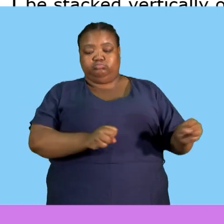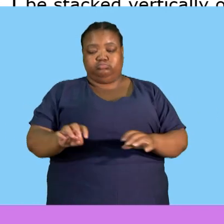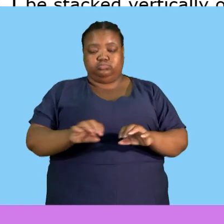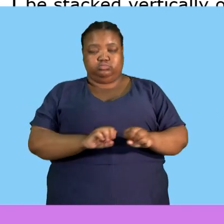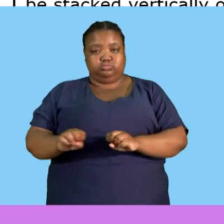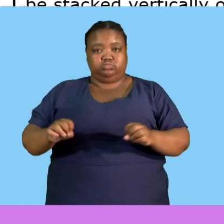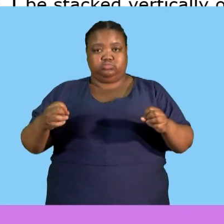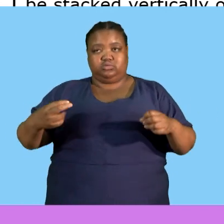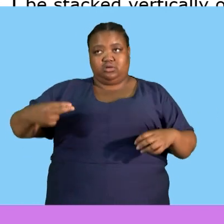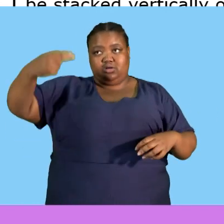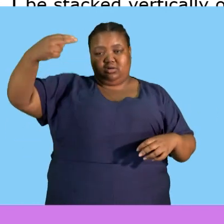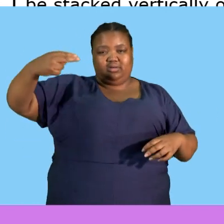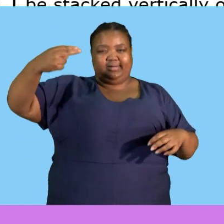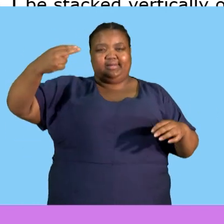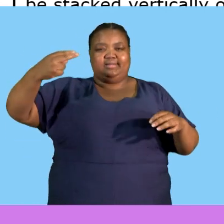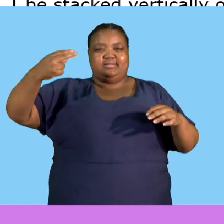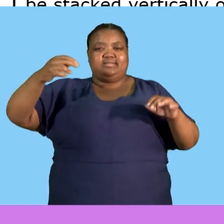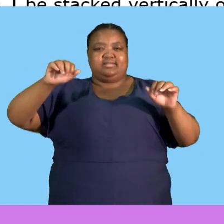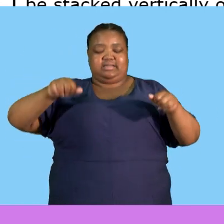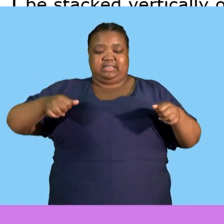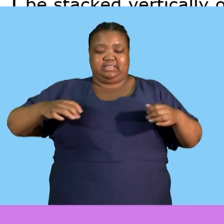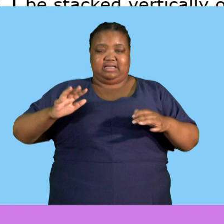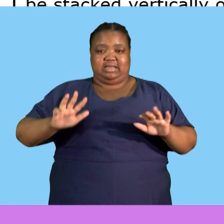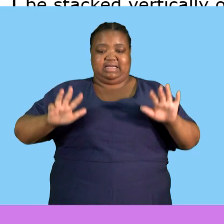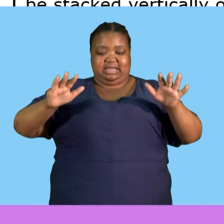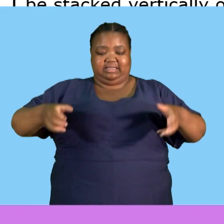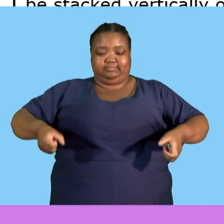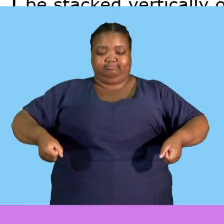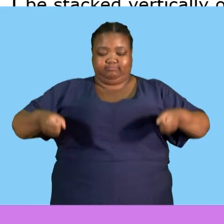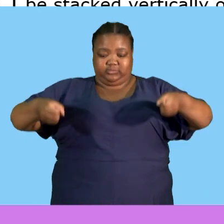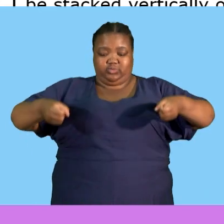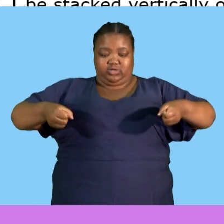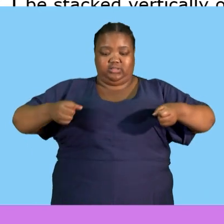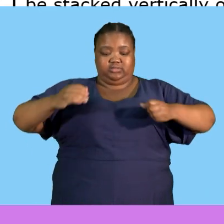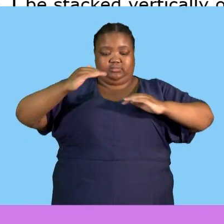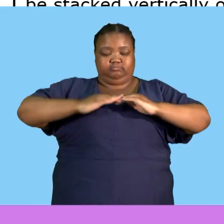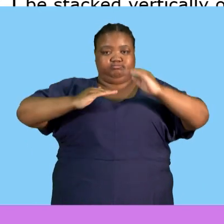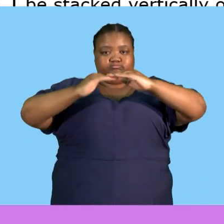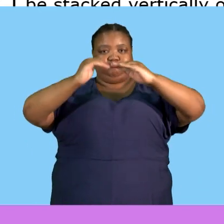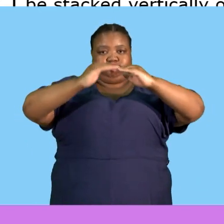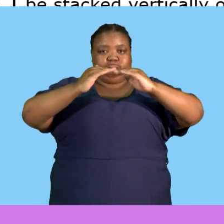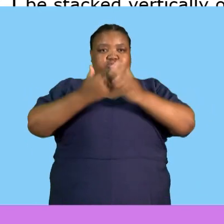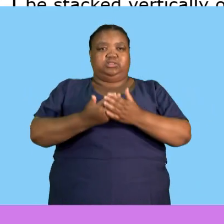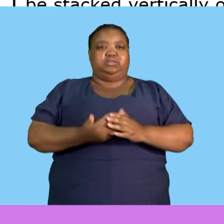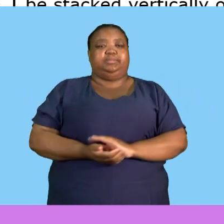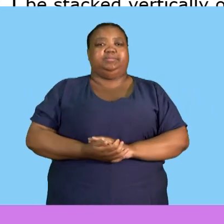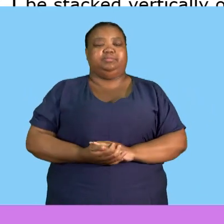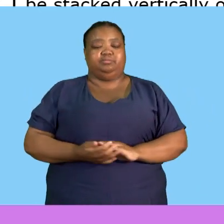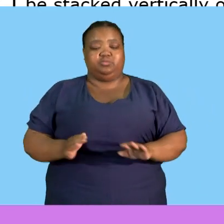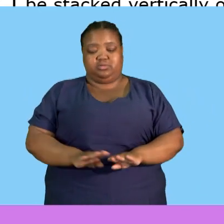adequate for 9 stacked crates. Okay, so what is the first thing that we note here? We can see, we notice